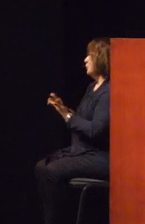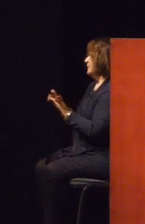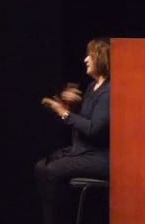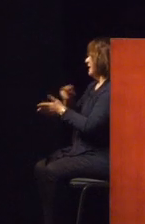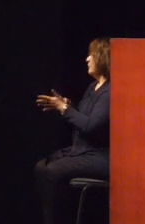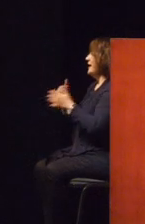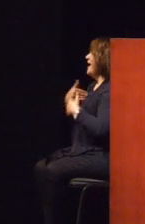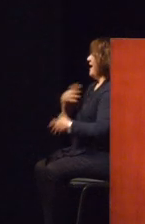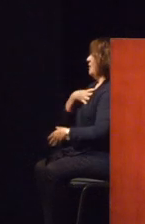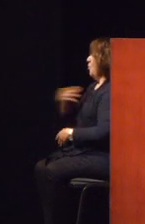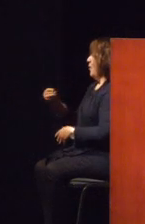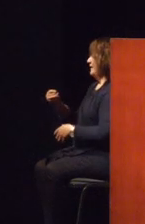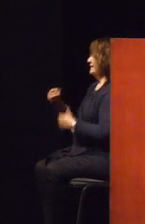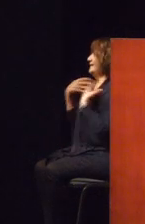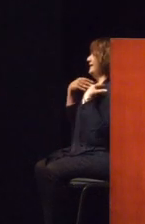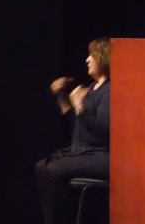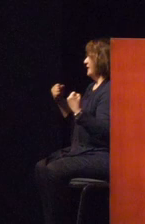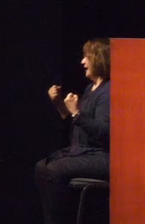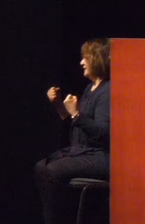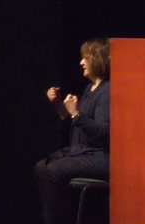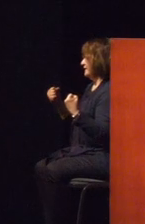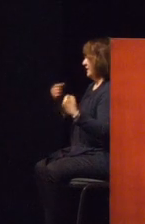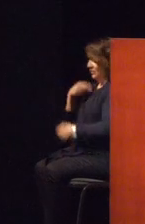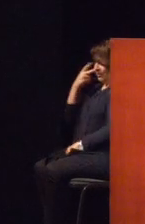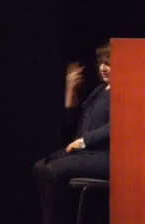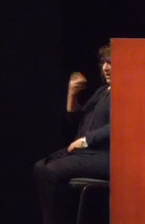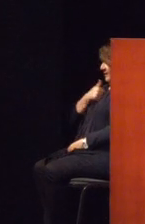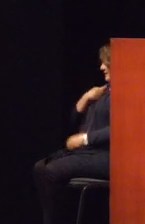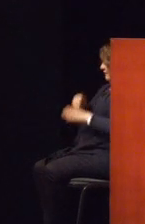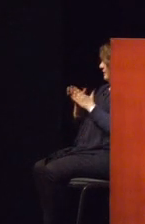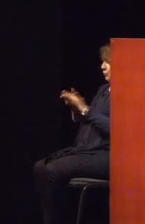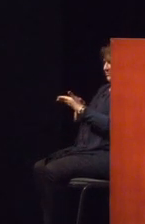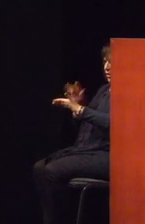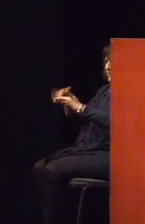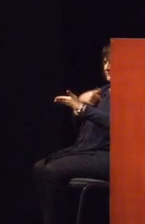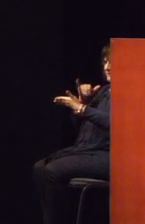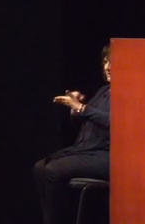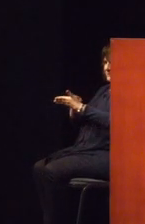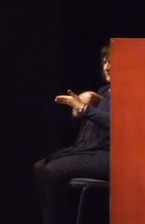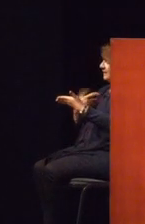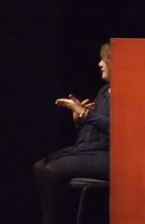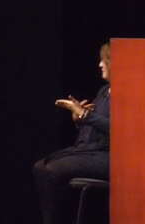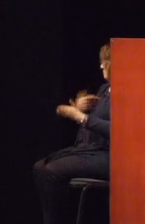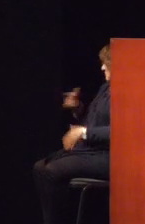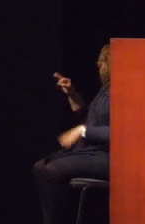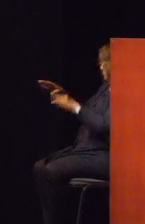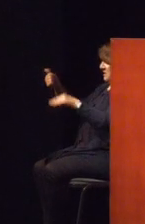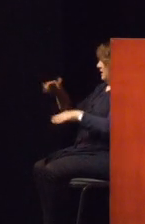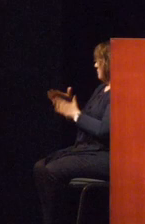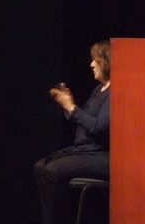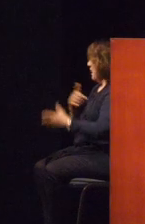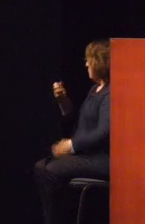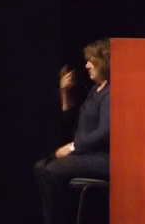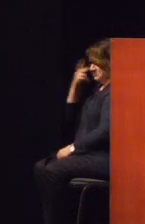protagonists. So not only did I see myself in books, but I could choose pretty much any book I wanted and see